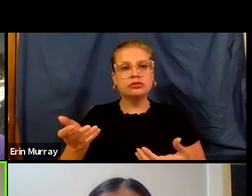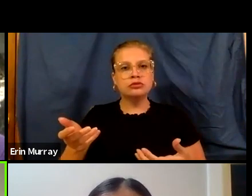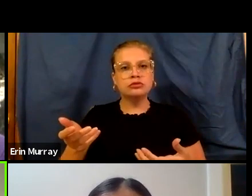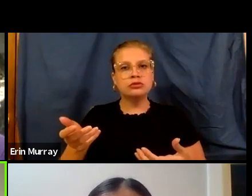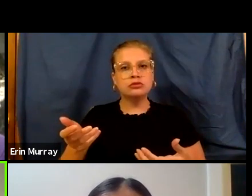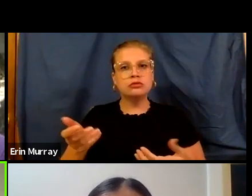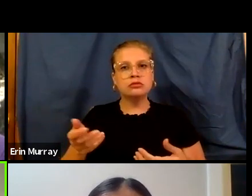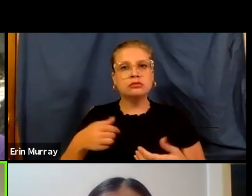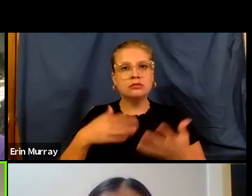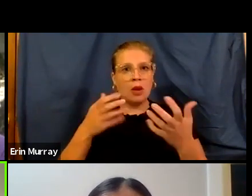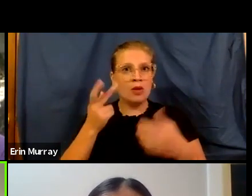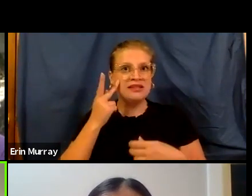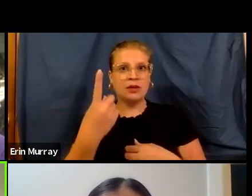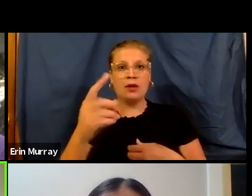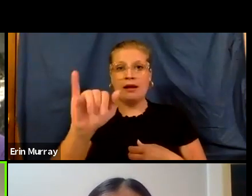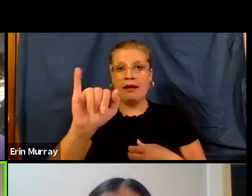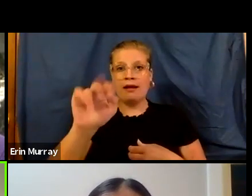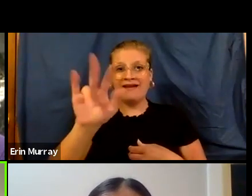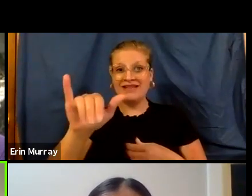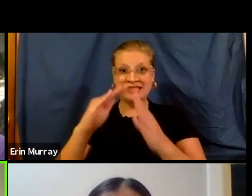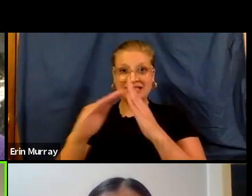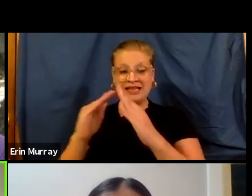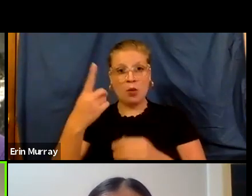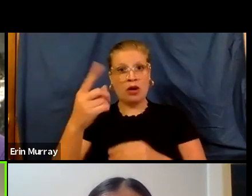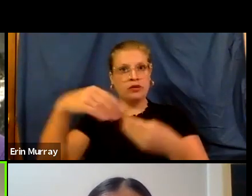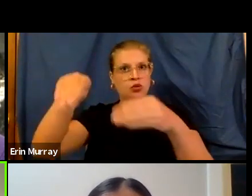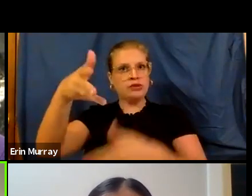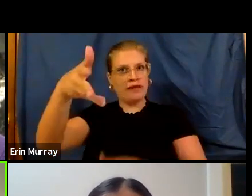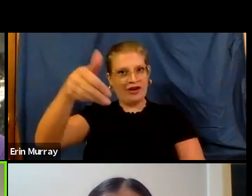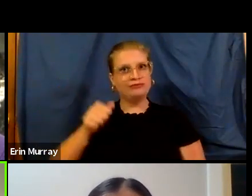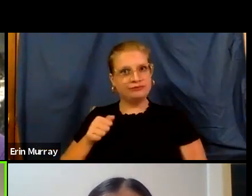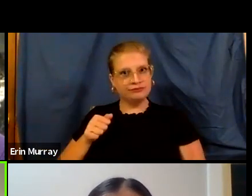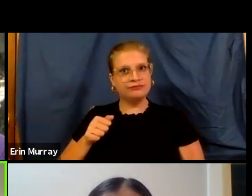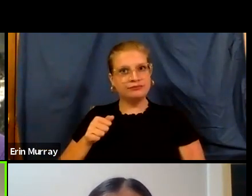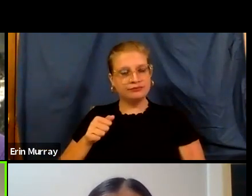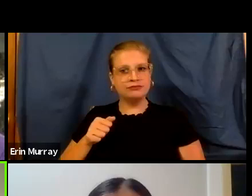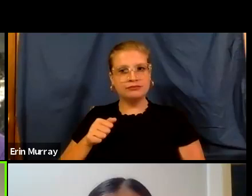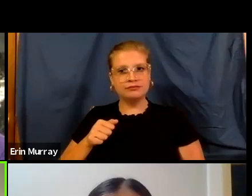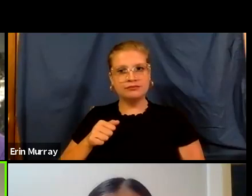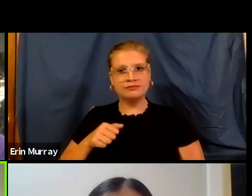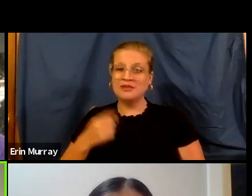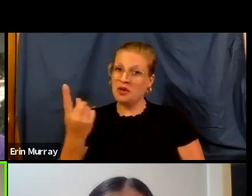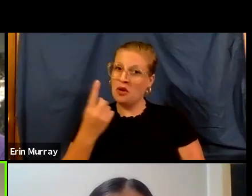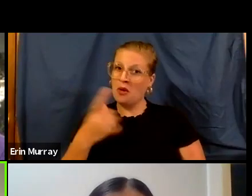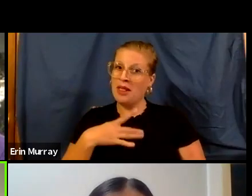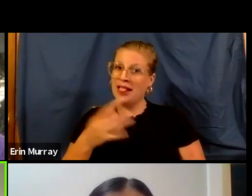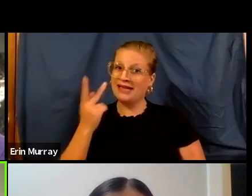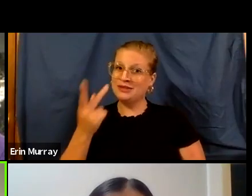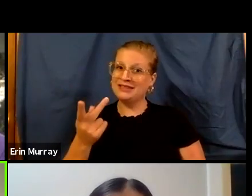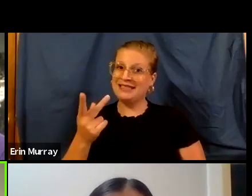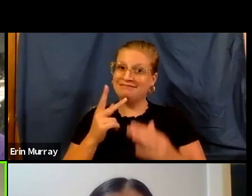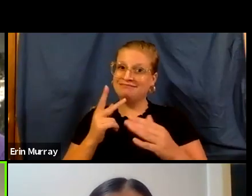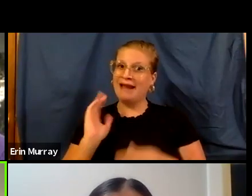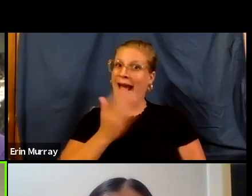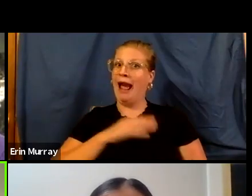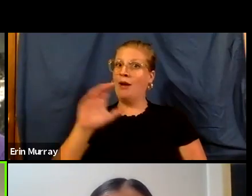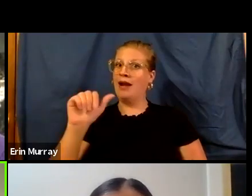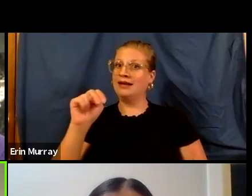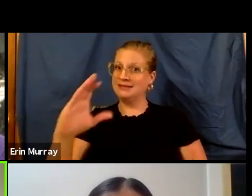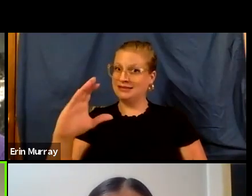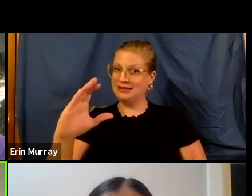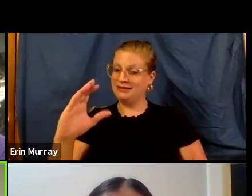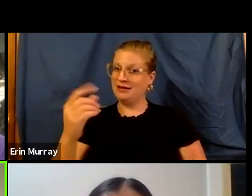Like to see one in Ivy City in one of the stores there. Always like to see stuff in Ward 5 and our ANC. I